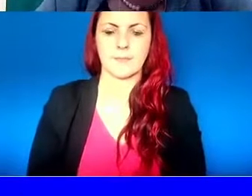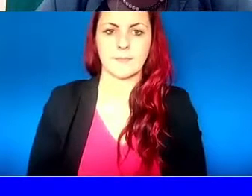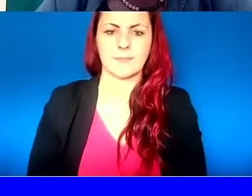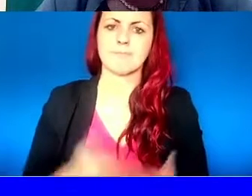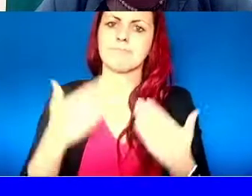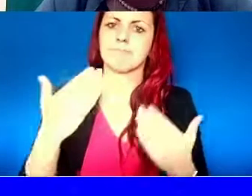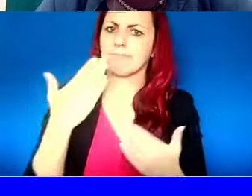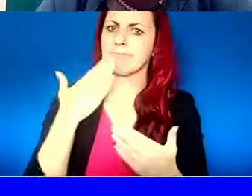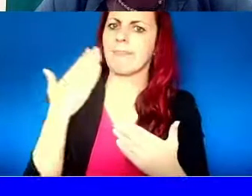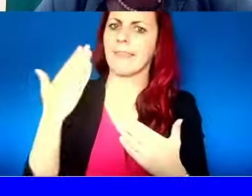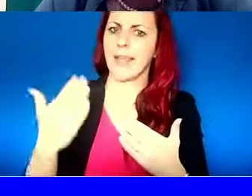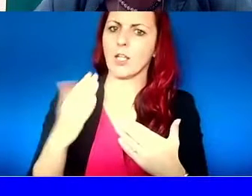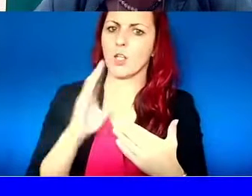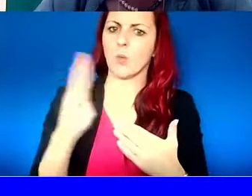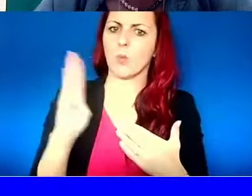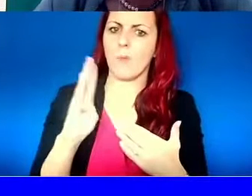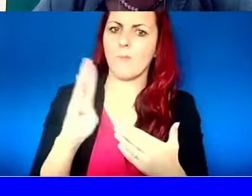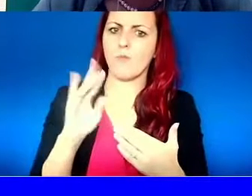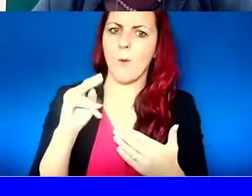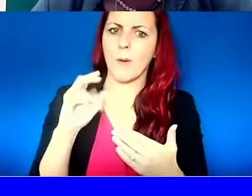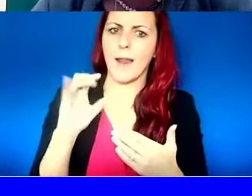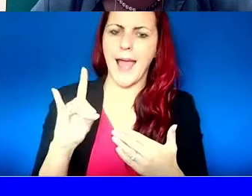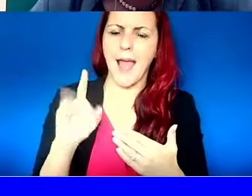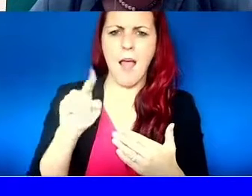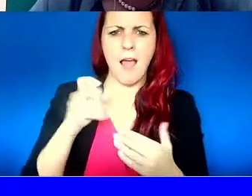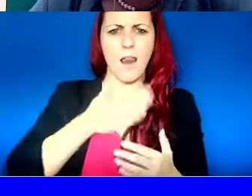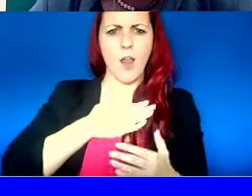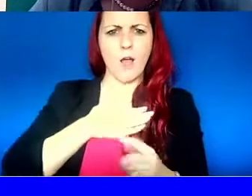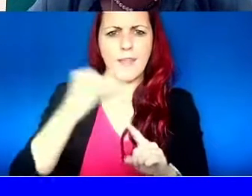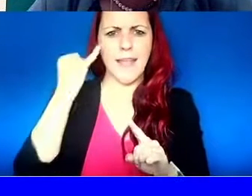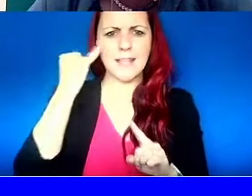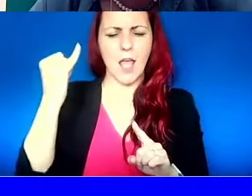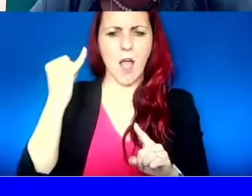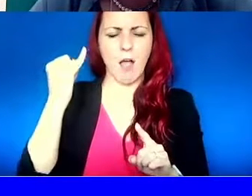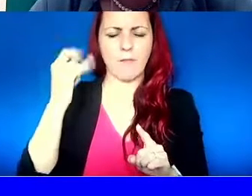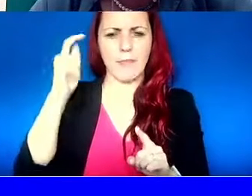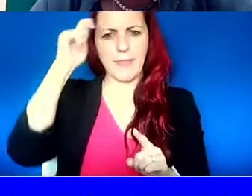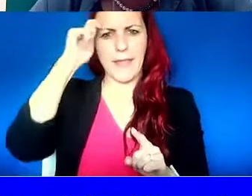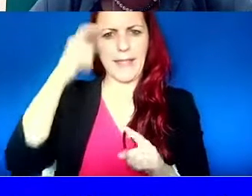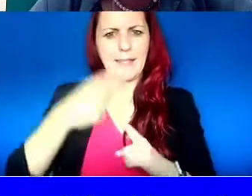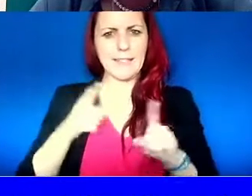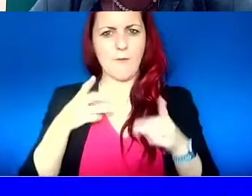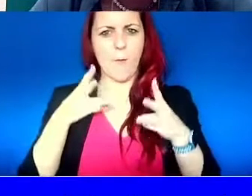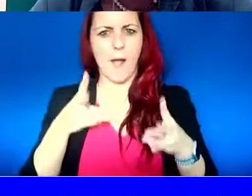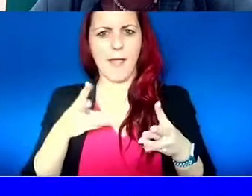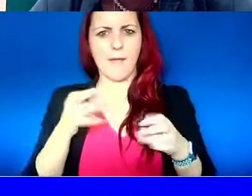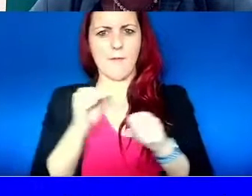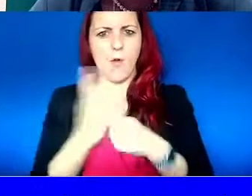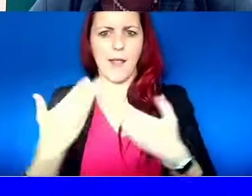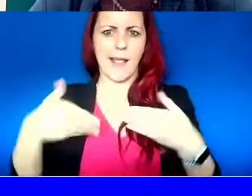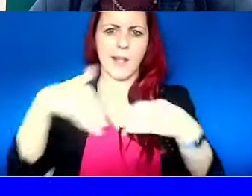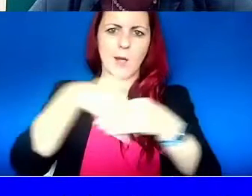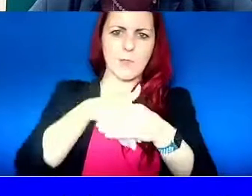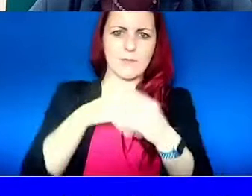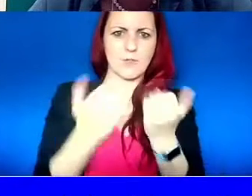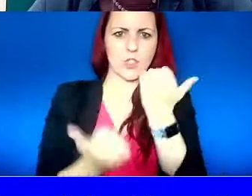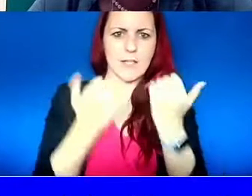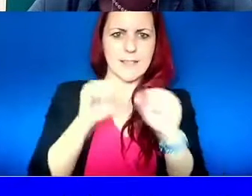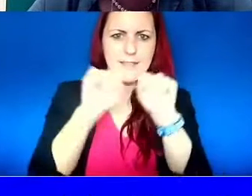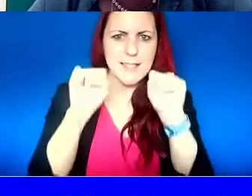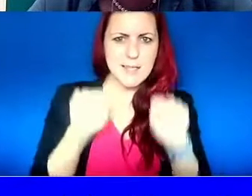Thank you very much, Bronagh. I loved the idea of reimagining an inclusive justice system. I